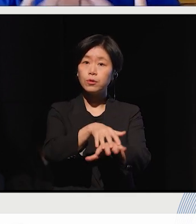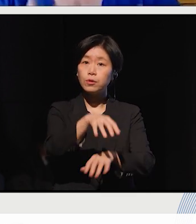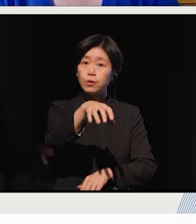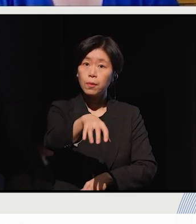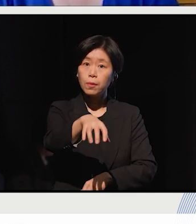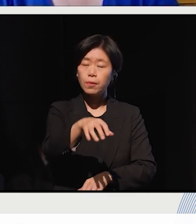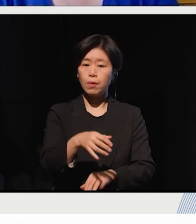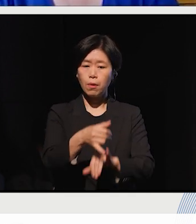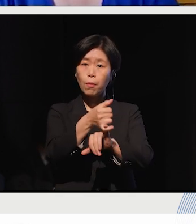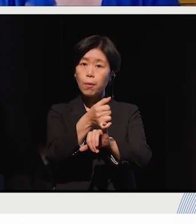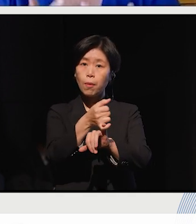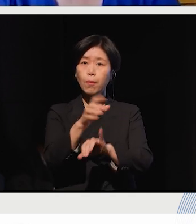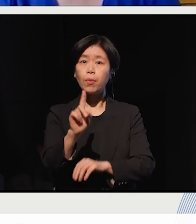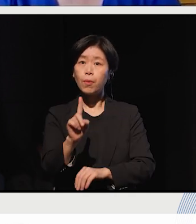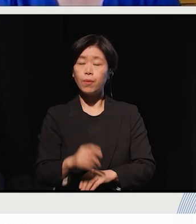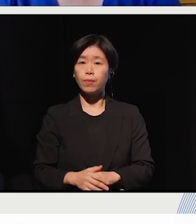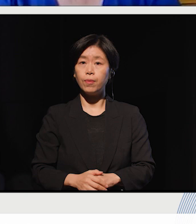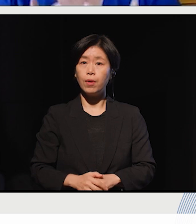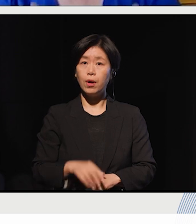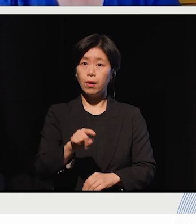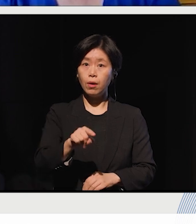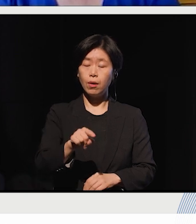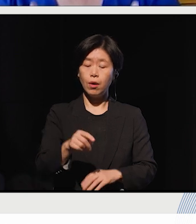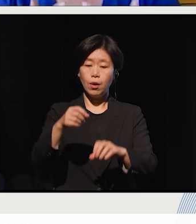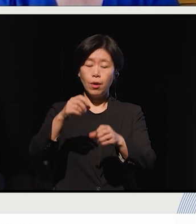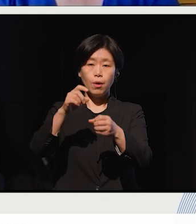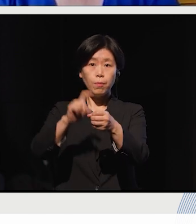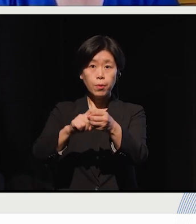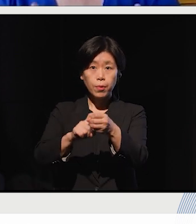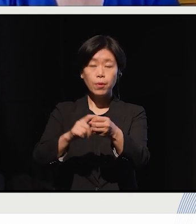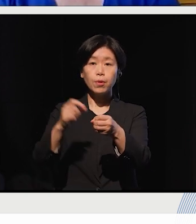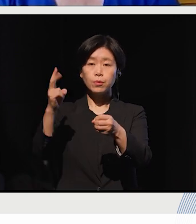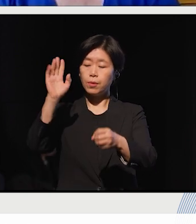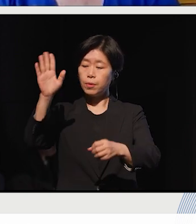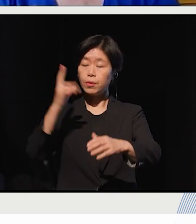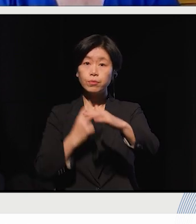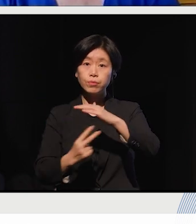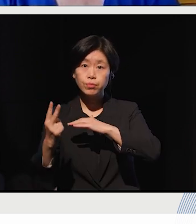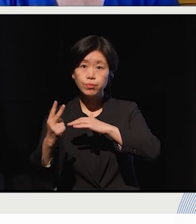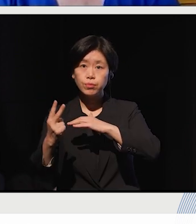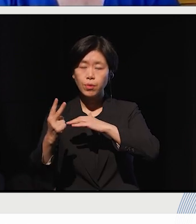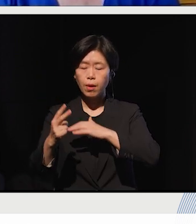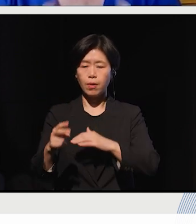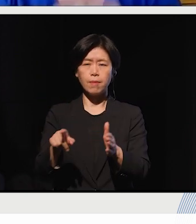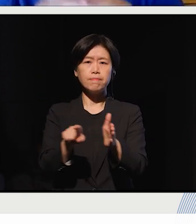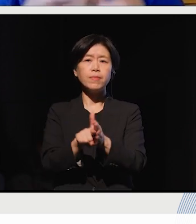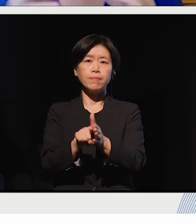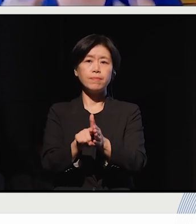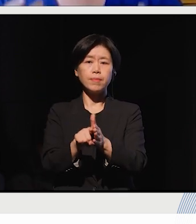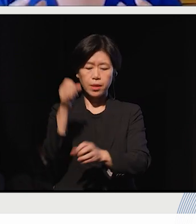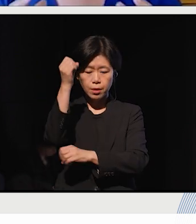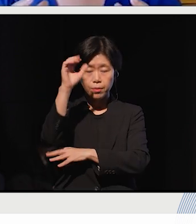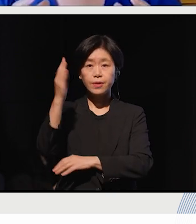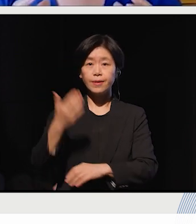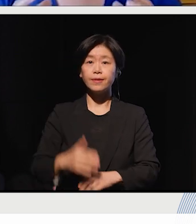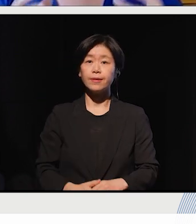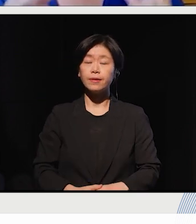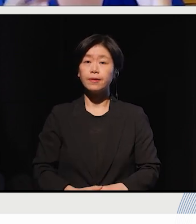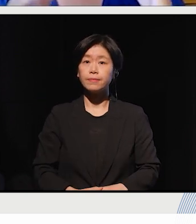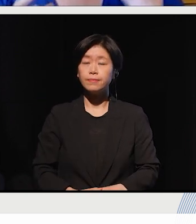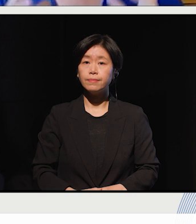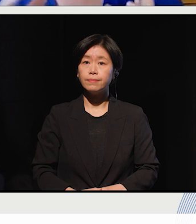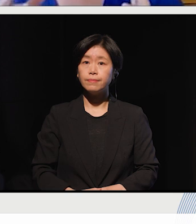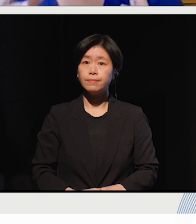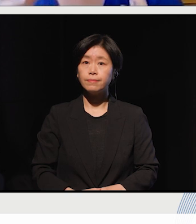the foundation of the organization's mission and vision, beliefs, and actions. You want to articulate those